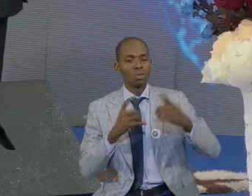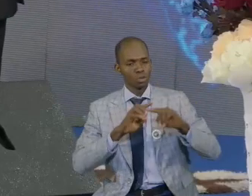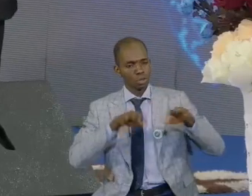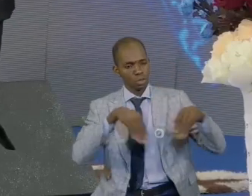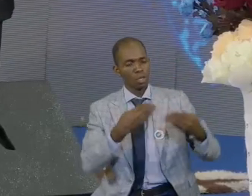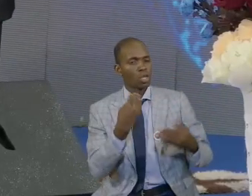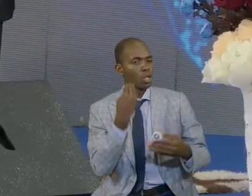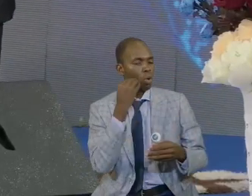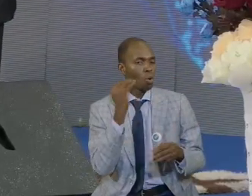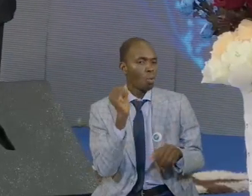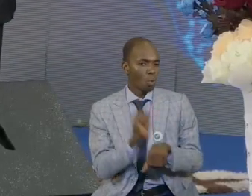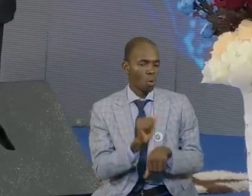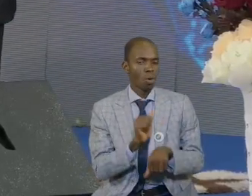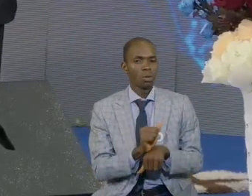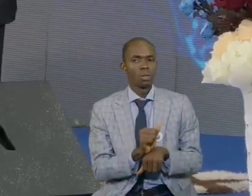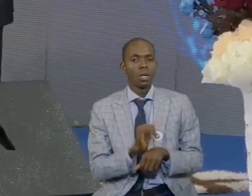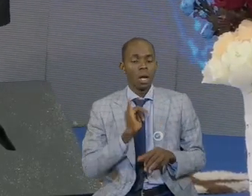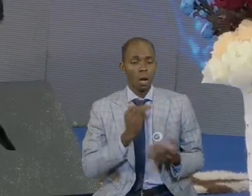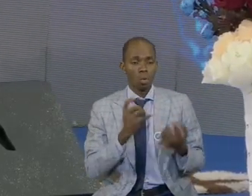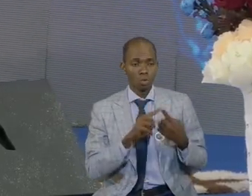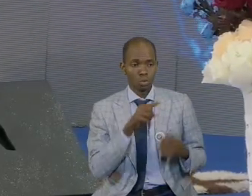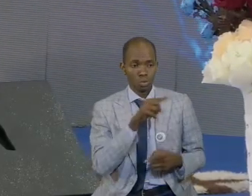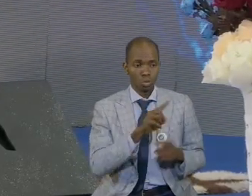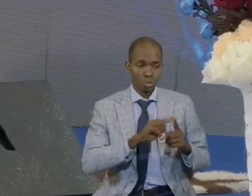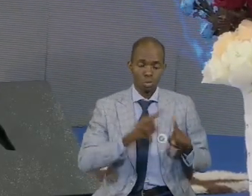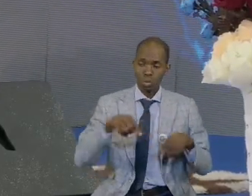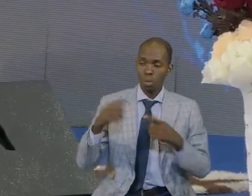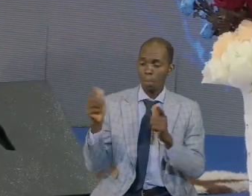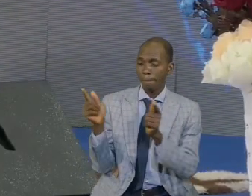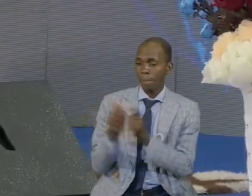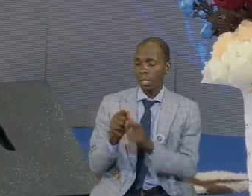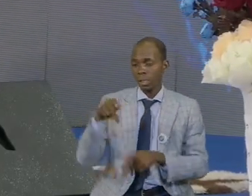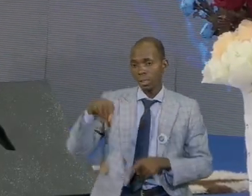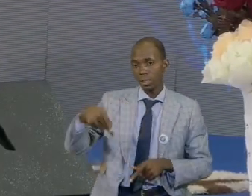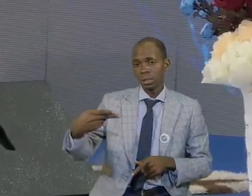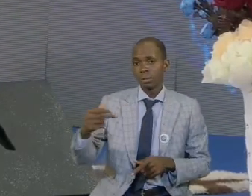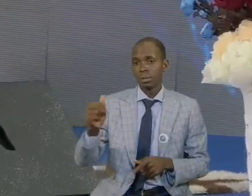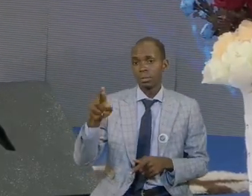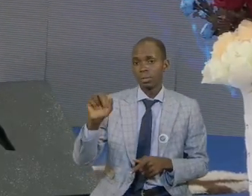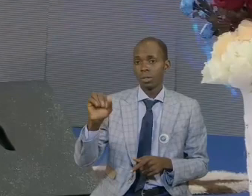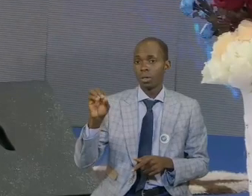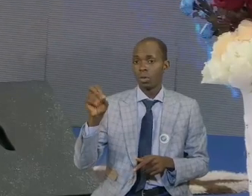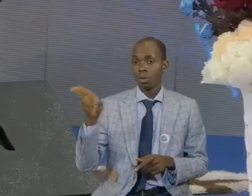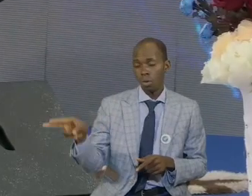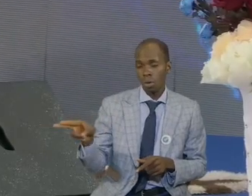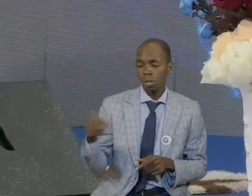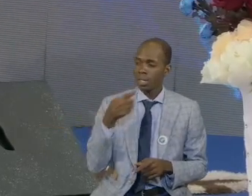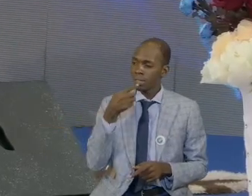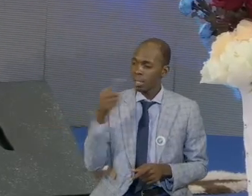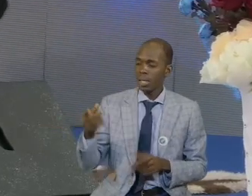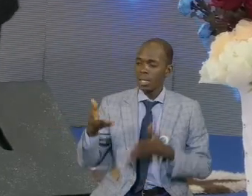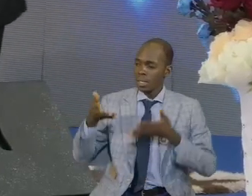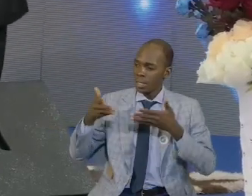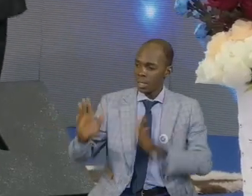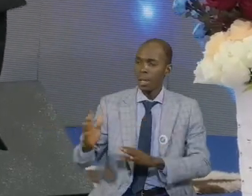I want you to go to Pharaoh and tell him, let my people go.